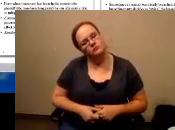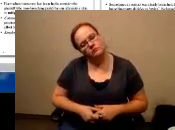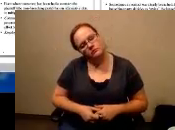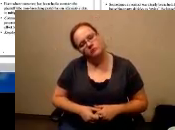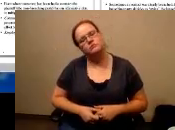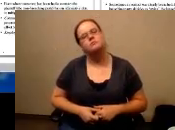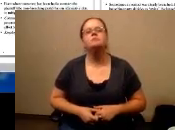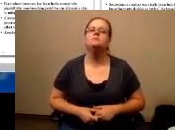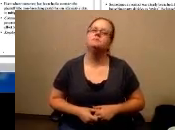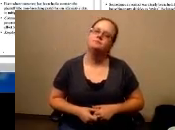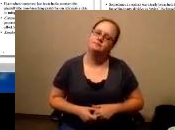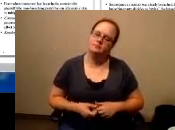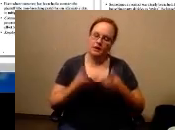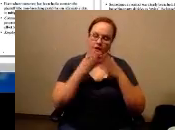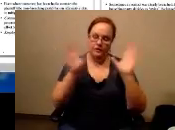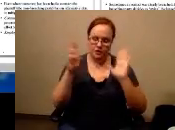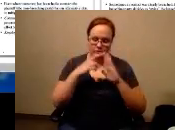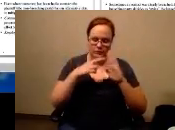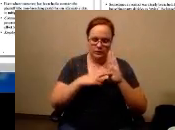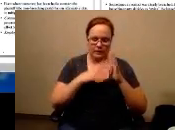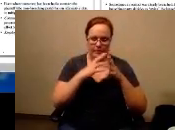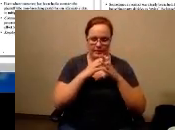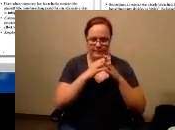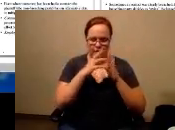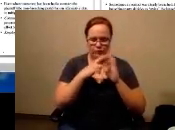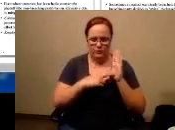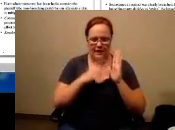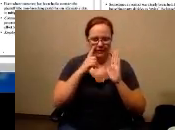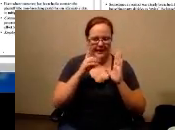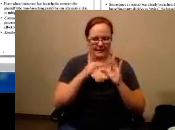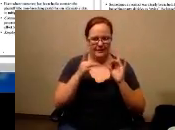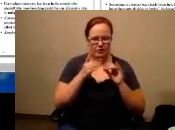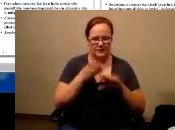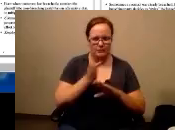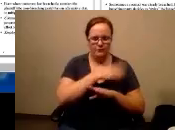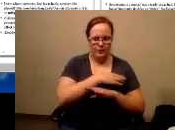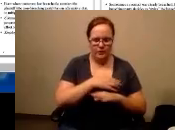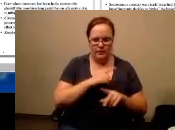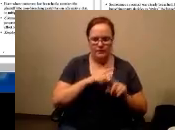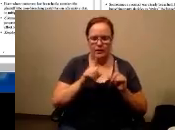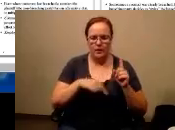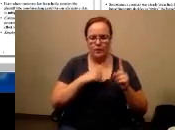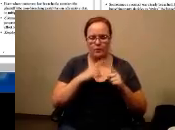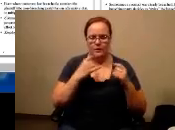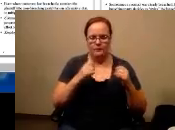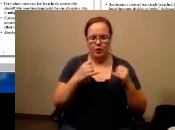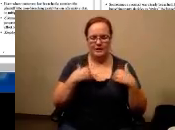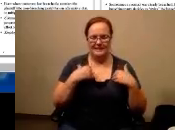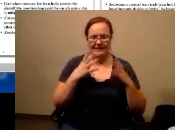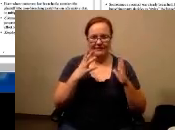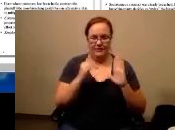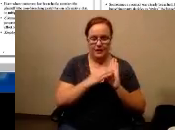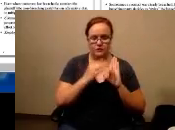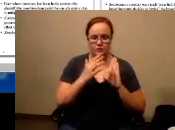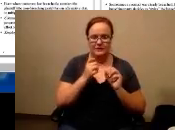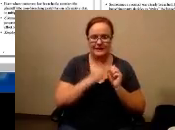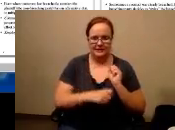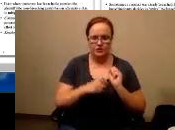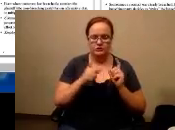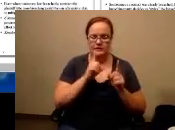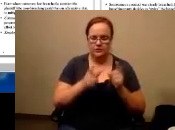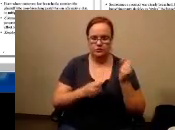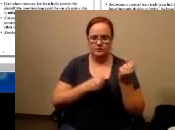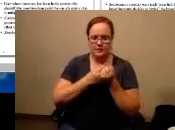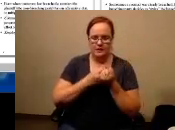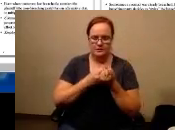Okay, the general rule, the American rule, I think I mentioned this earlier this semester, is that when parties are in a lawsuit, each side is responsible to